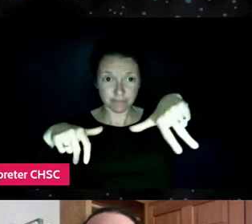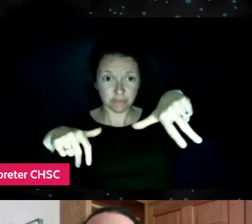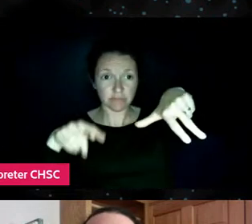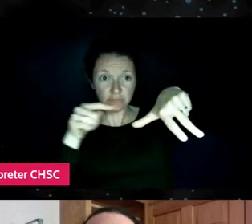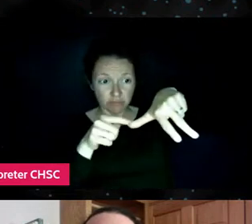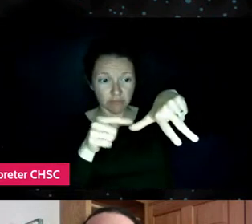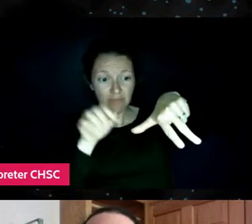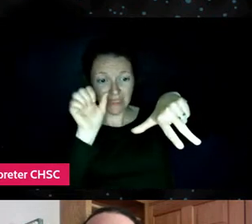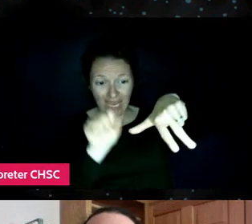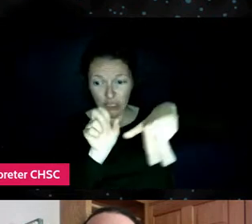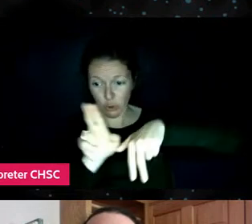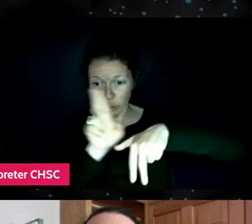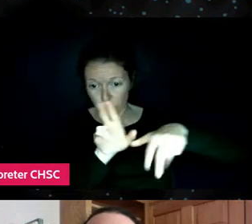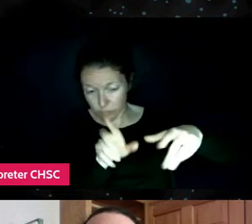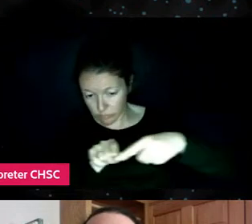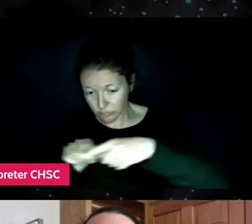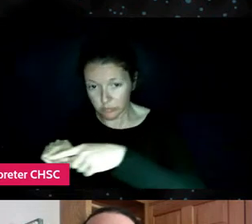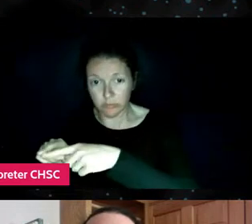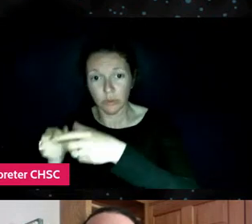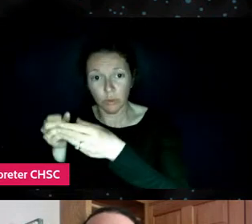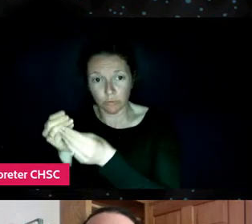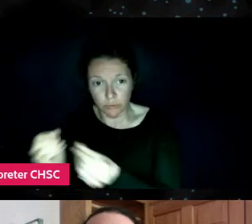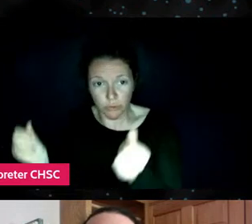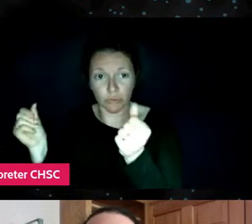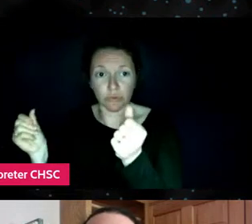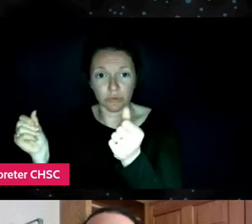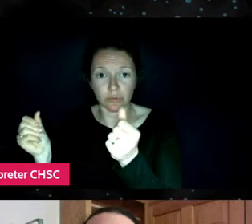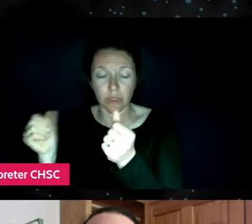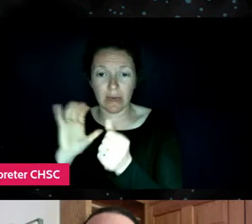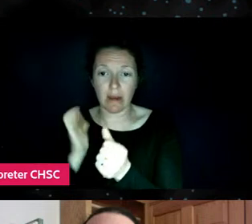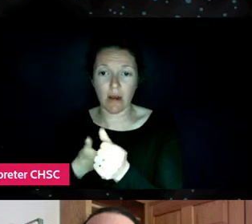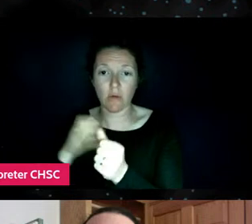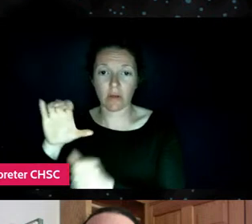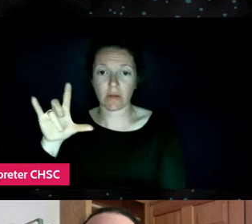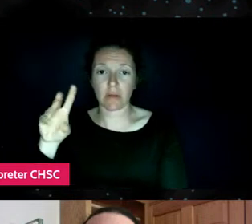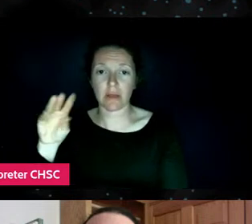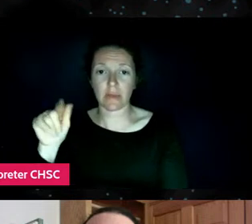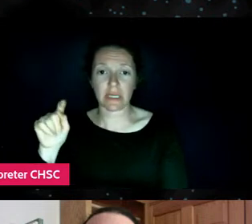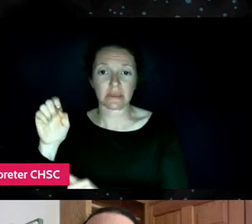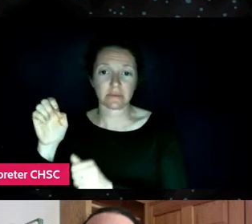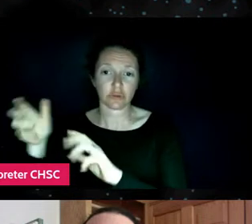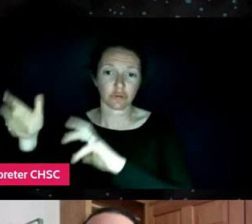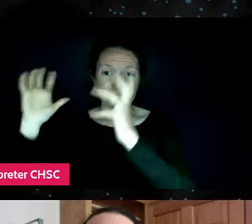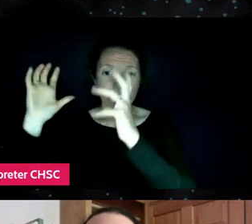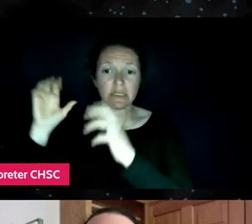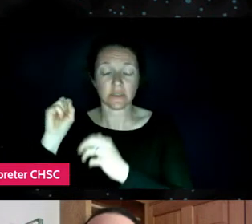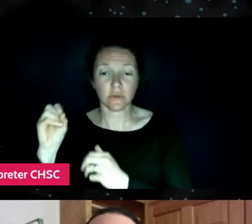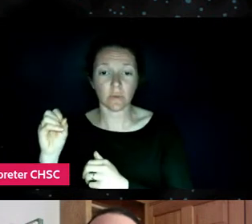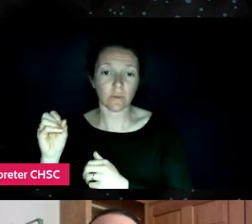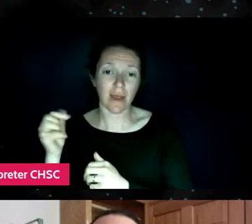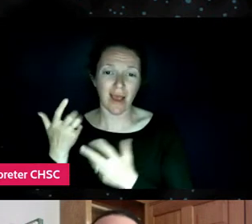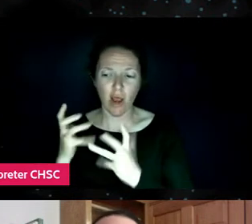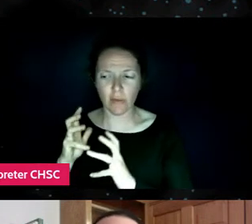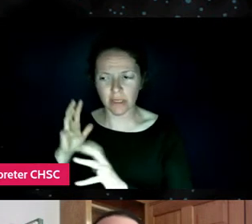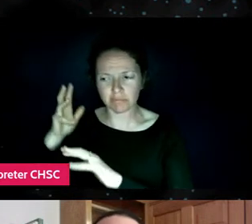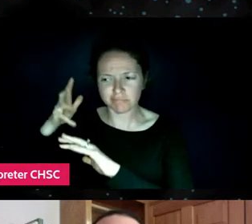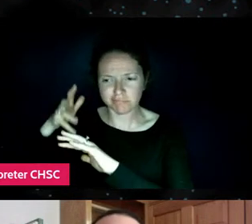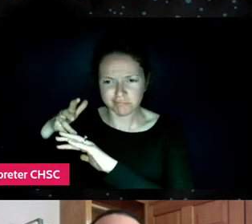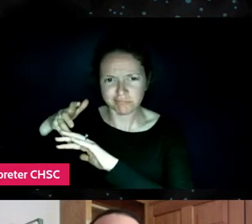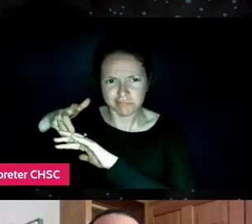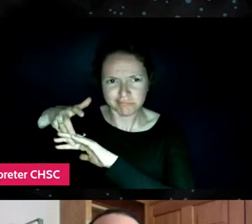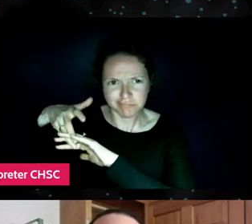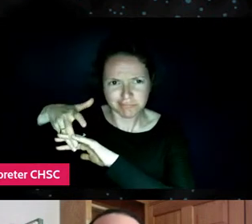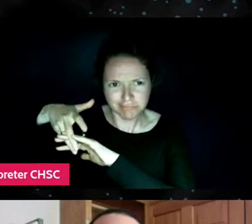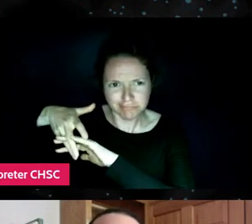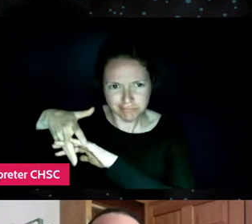as a solution for addressing the climate crisis. And so I was kind of already, you know, in this story and embedded with some of the people